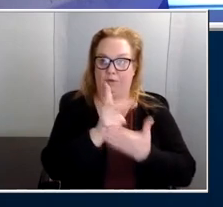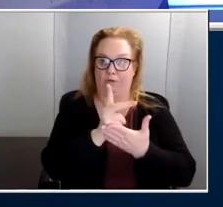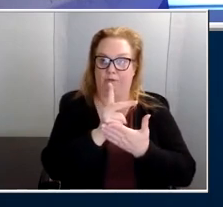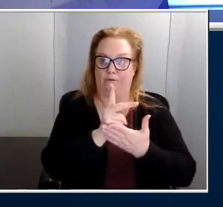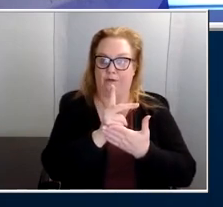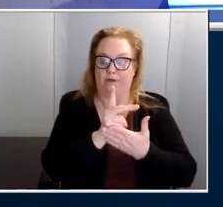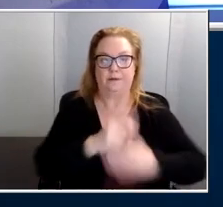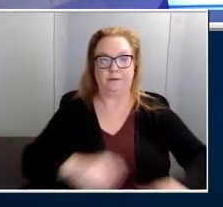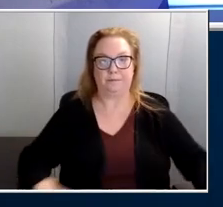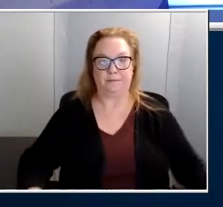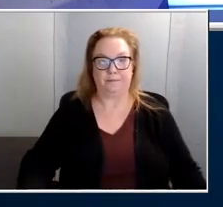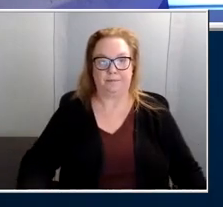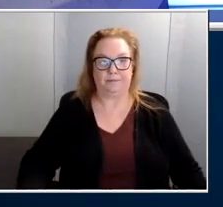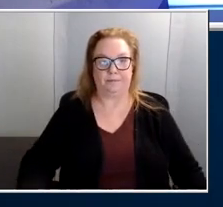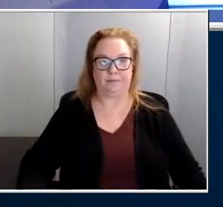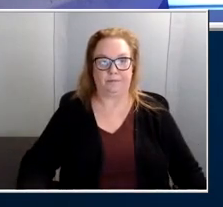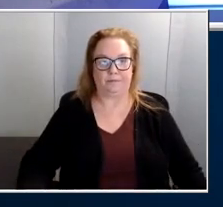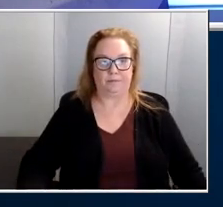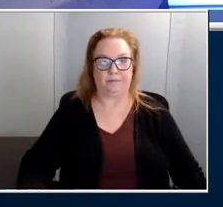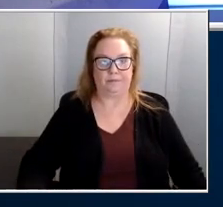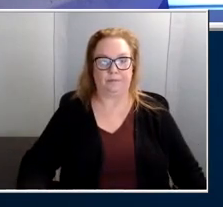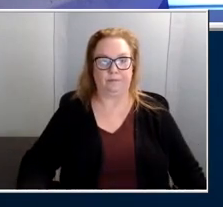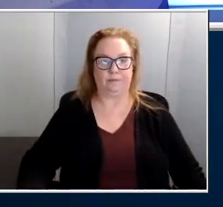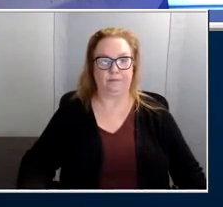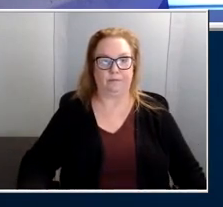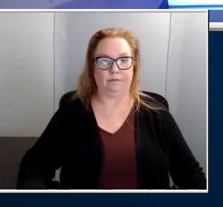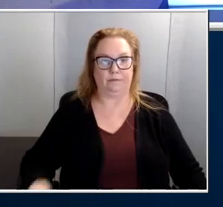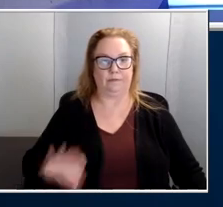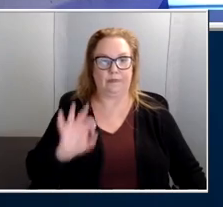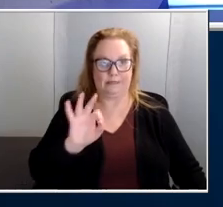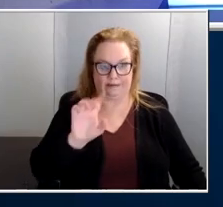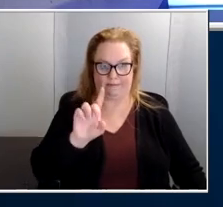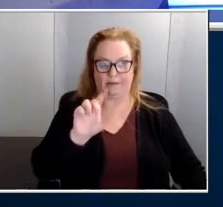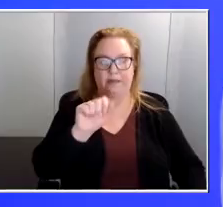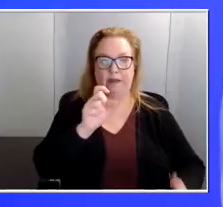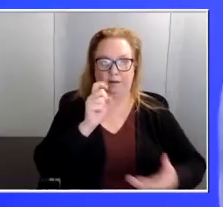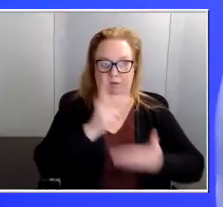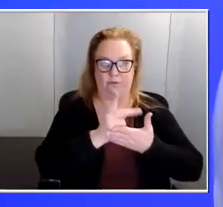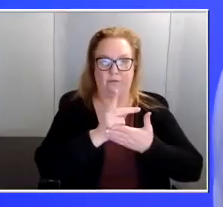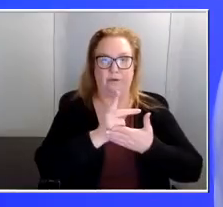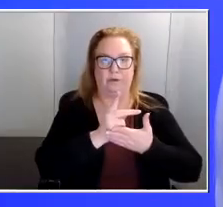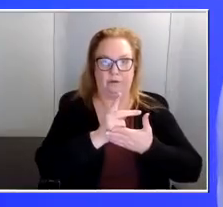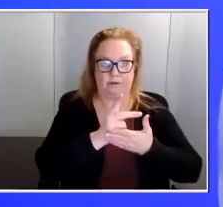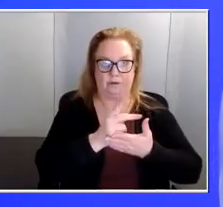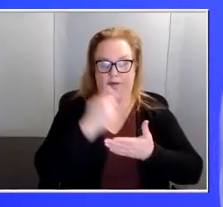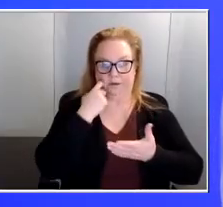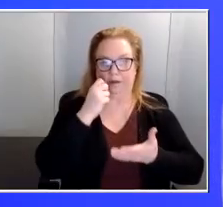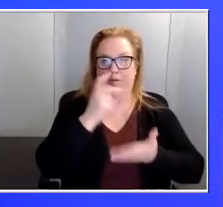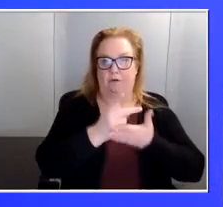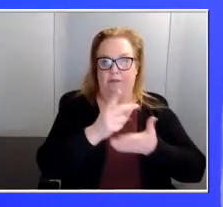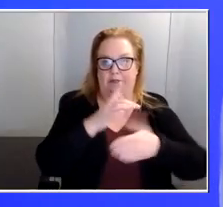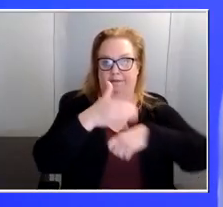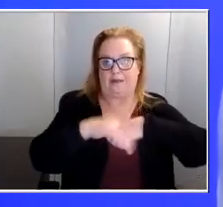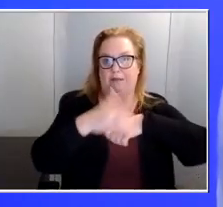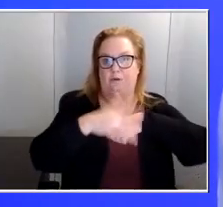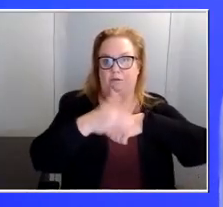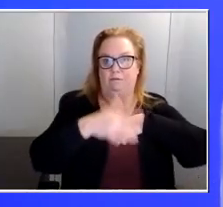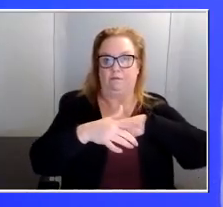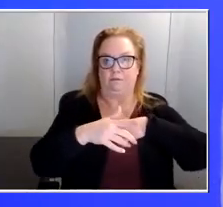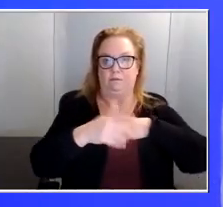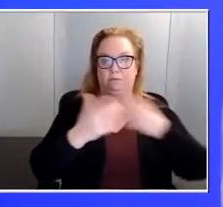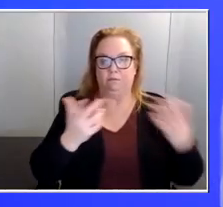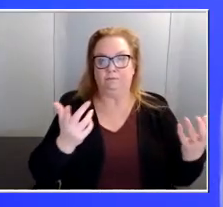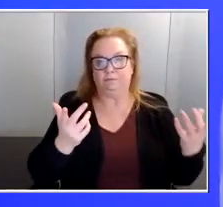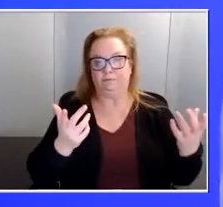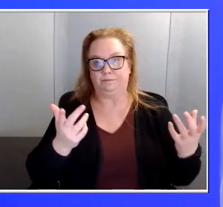treatment? Dr. Abdallah. It's FDA approved. This has got FDA approved, so it's available more likely